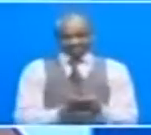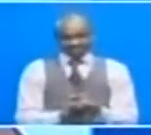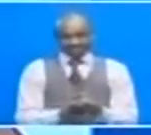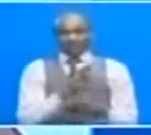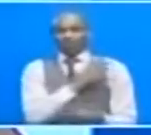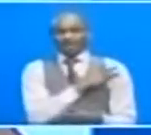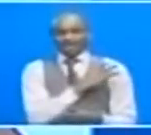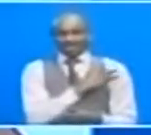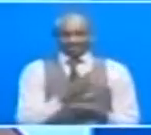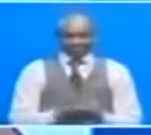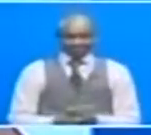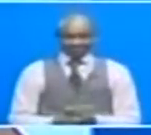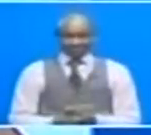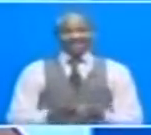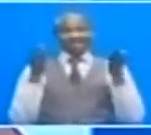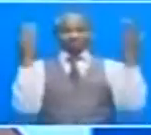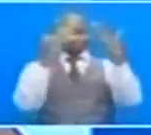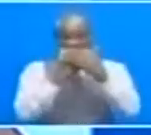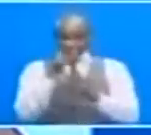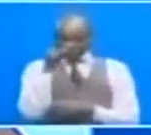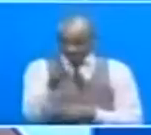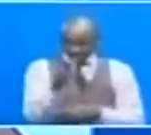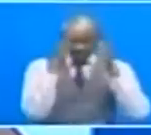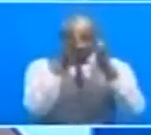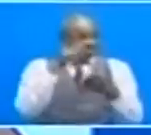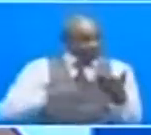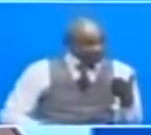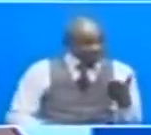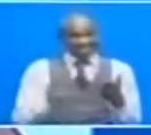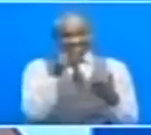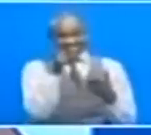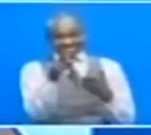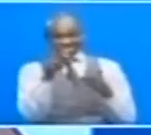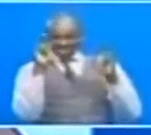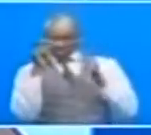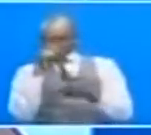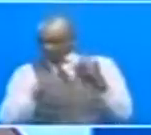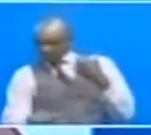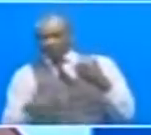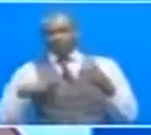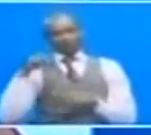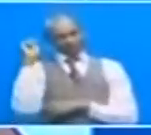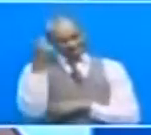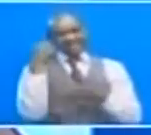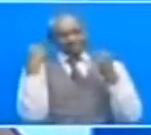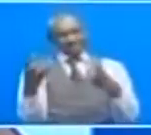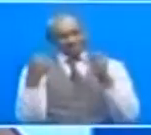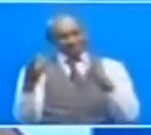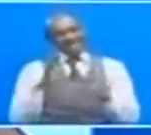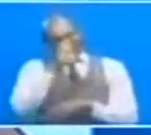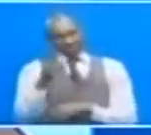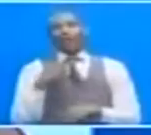is William Siller. Tonight, the spotlight is back on that controversial issue of presidential third term in